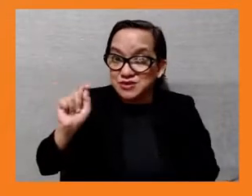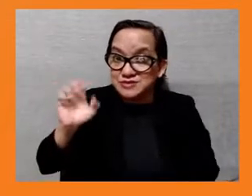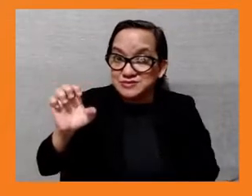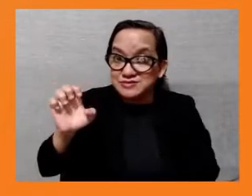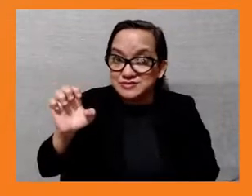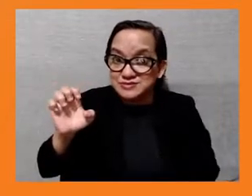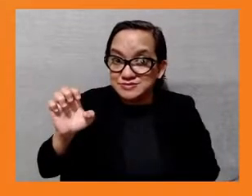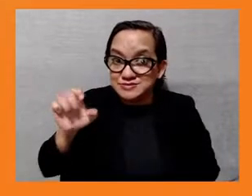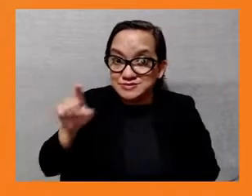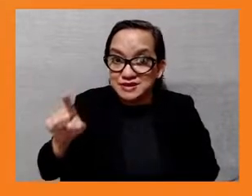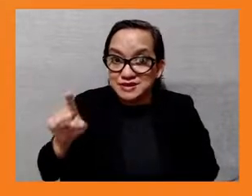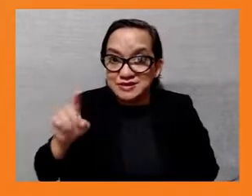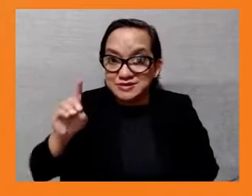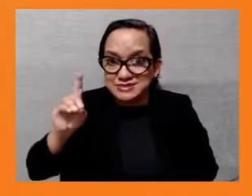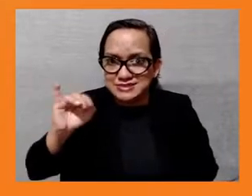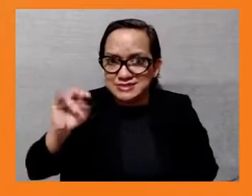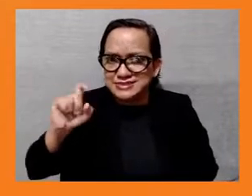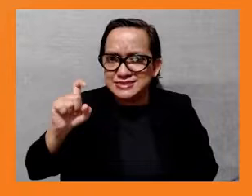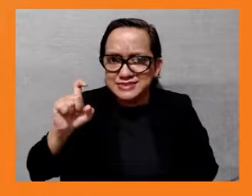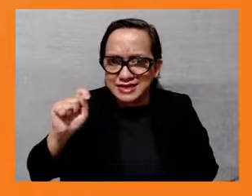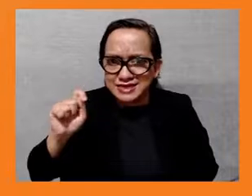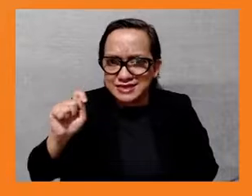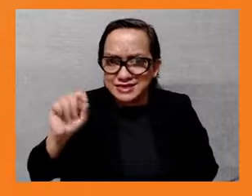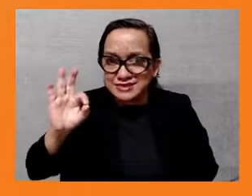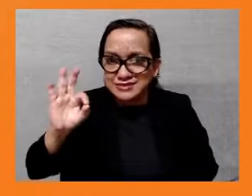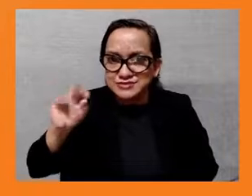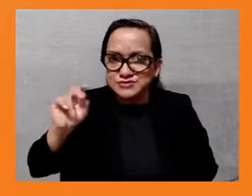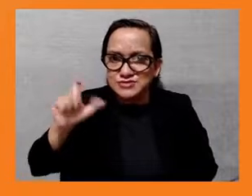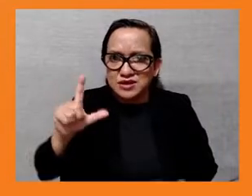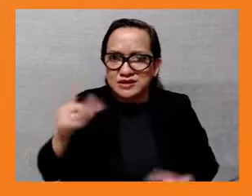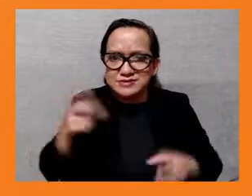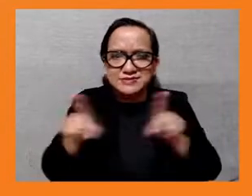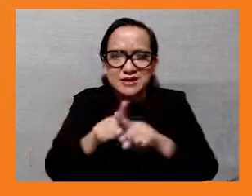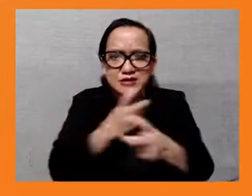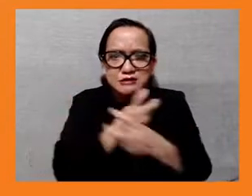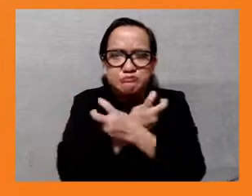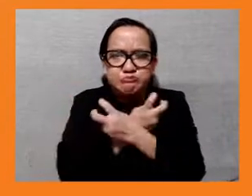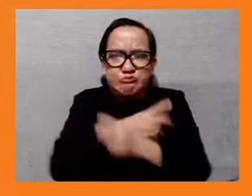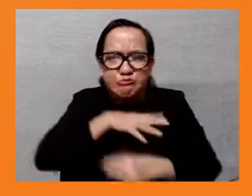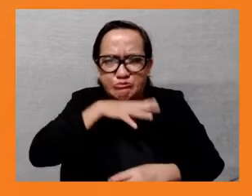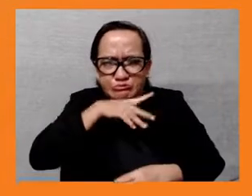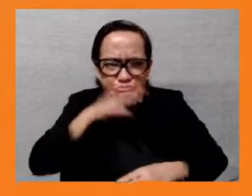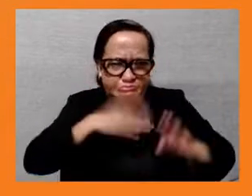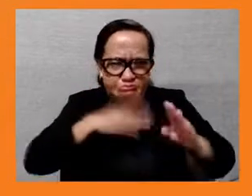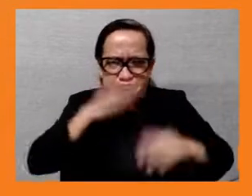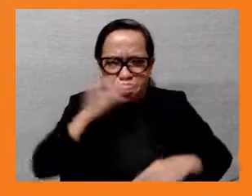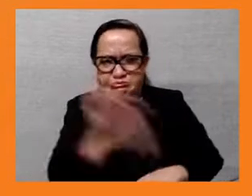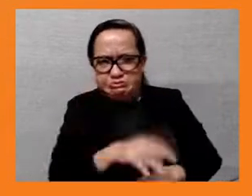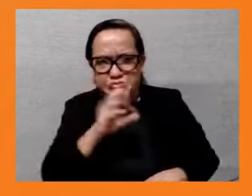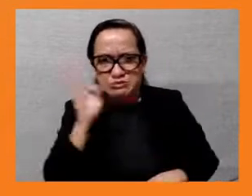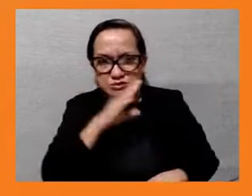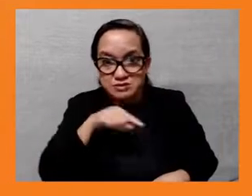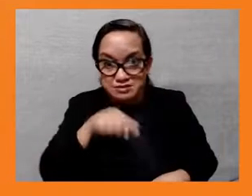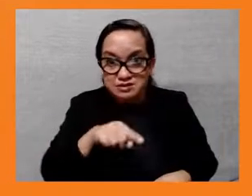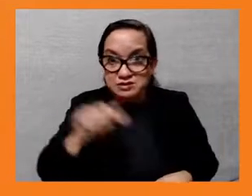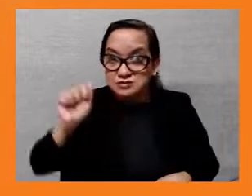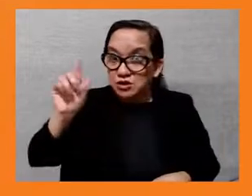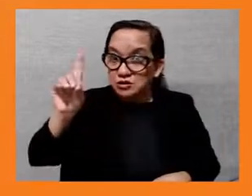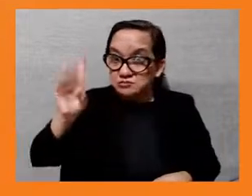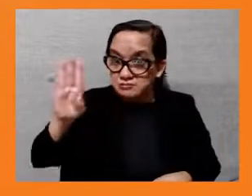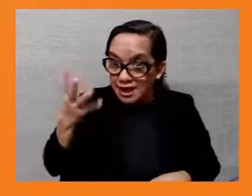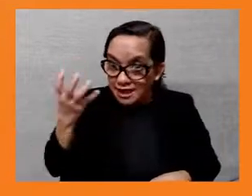out working with our clients. Another issue pointed out clearly by Hemantha and also